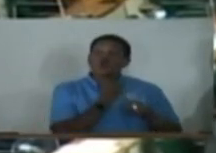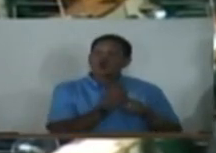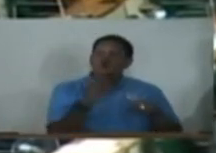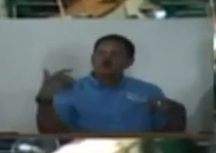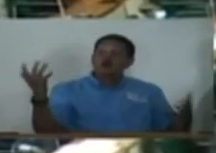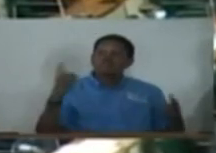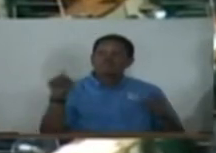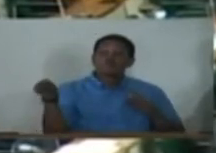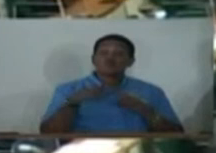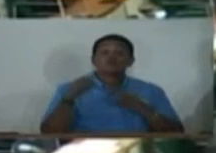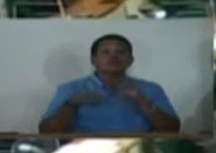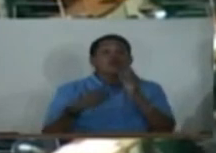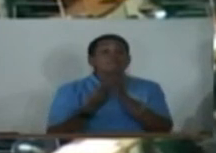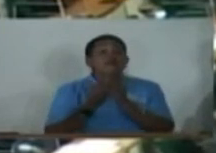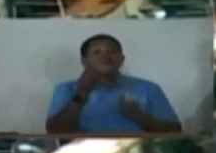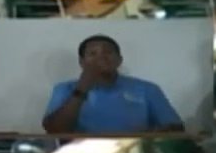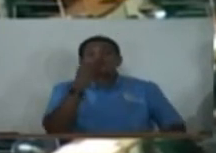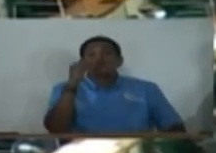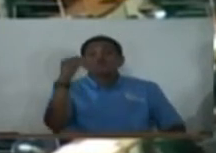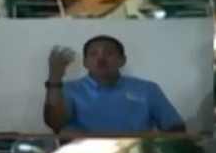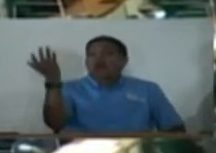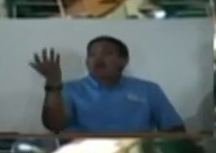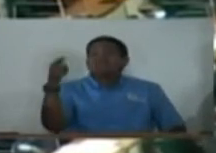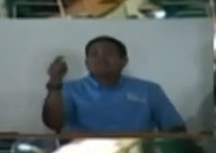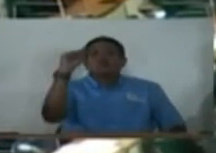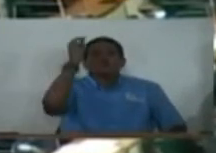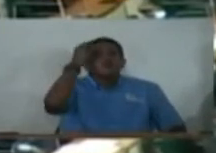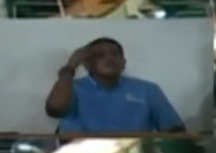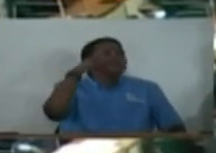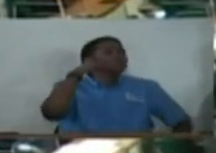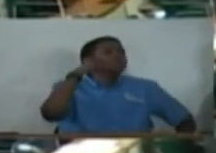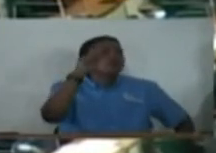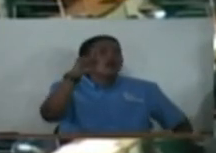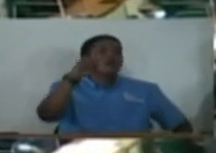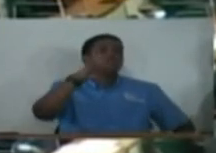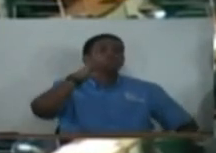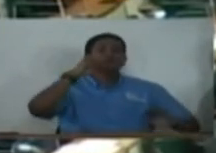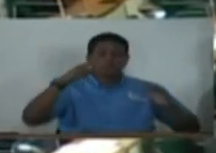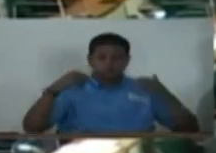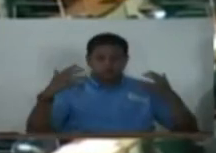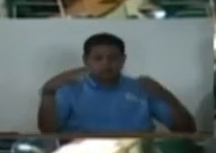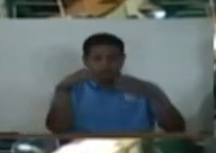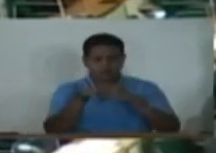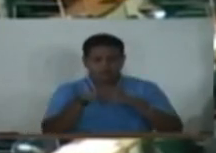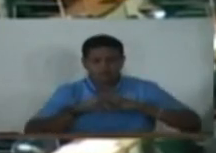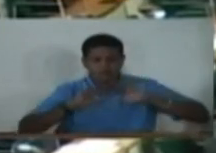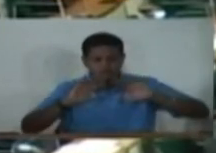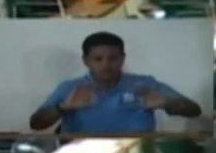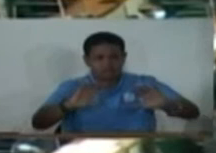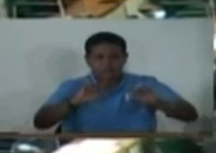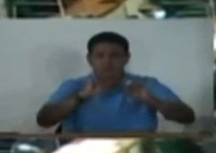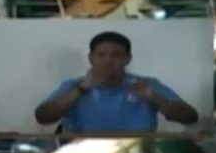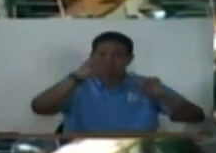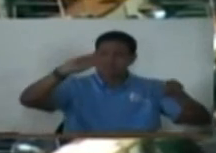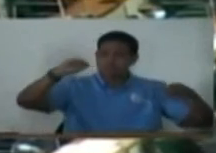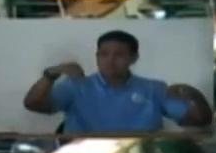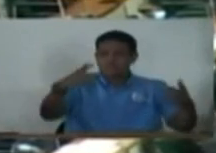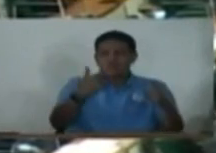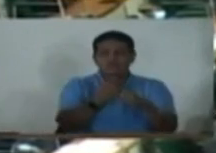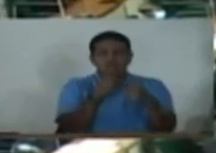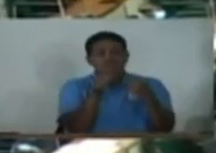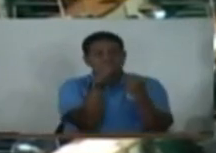you can't buy food, the government has to step in and provide the